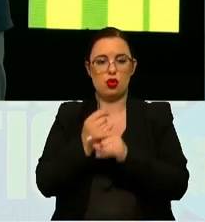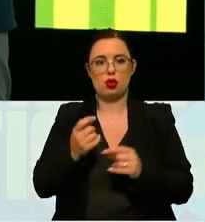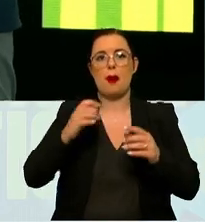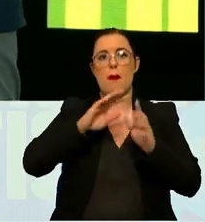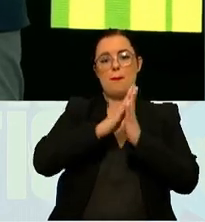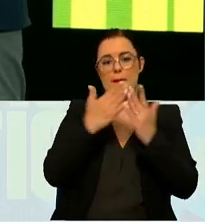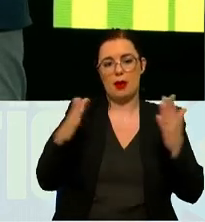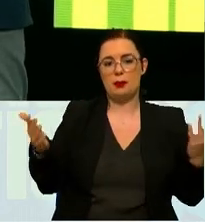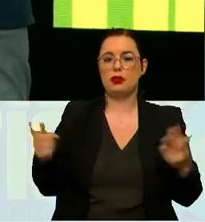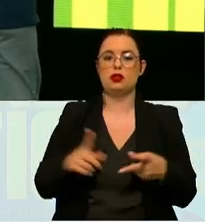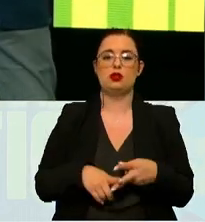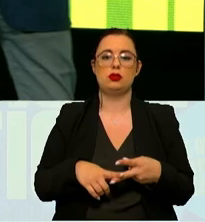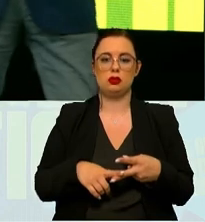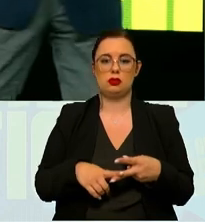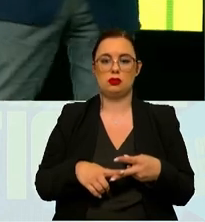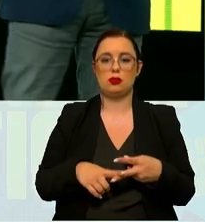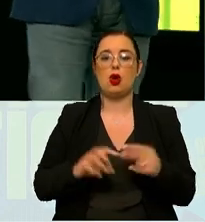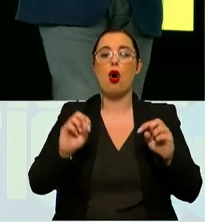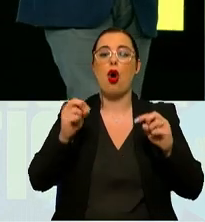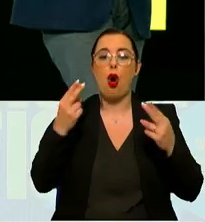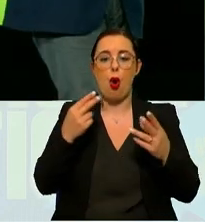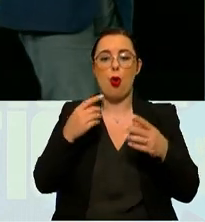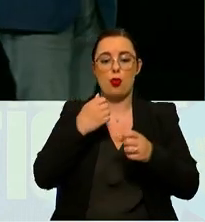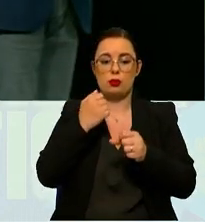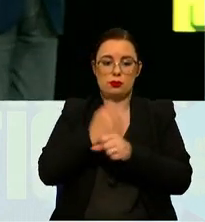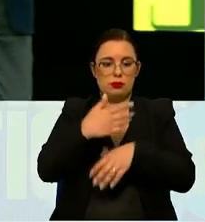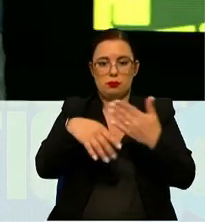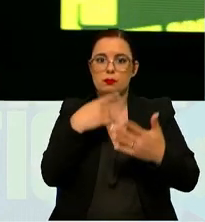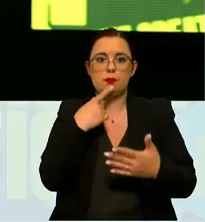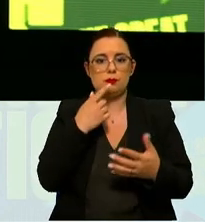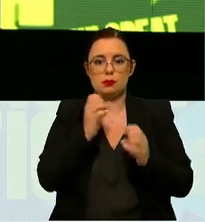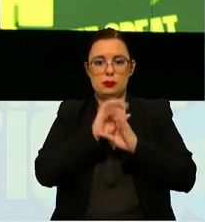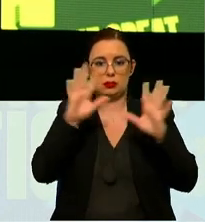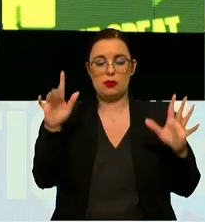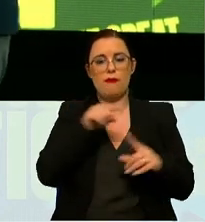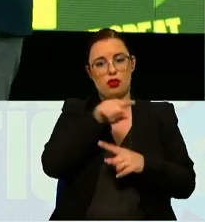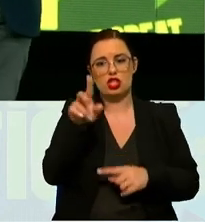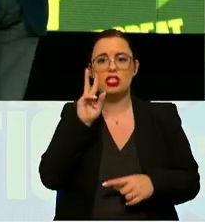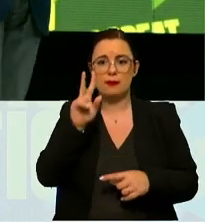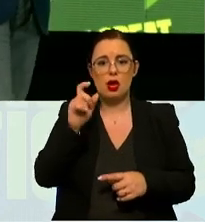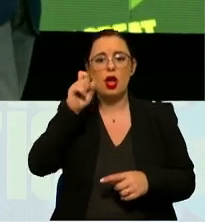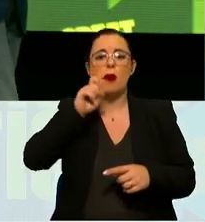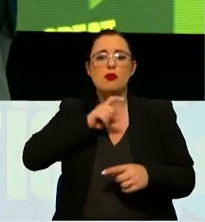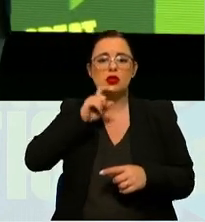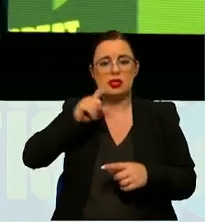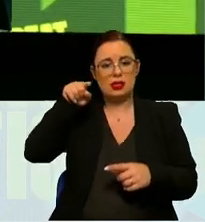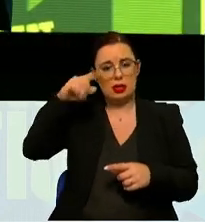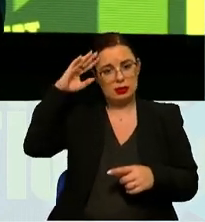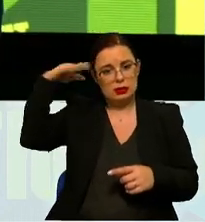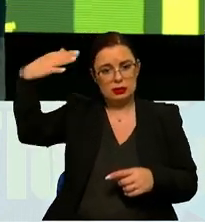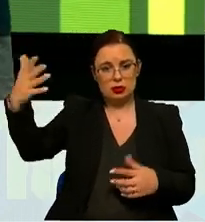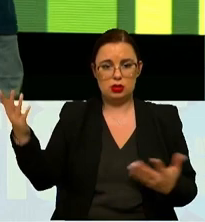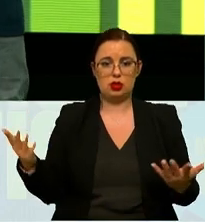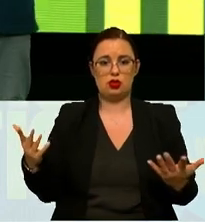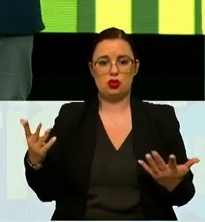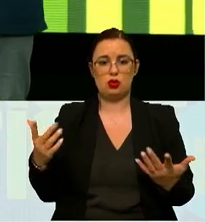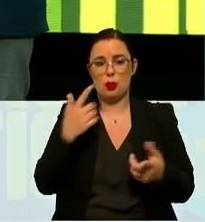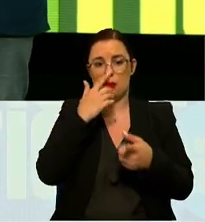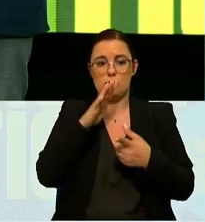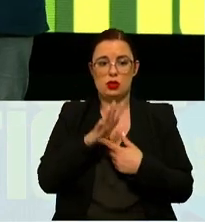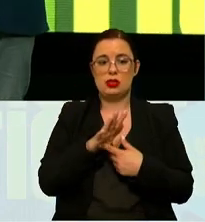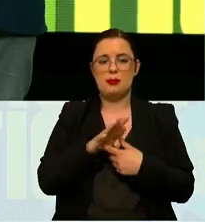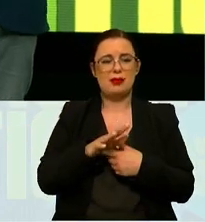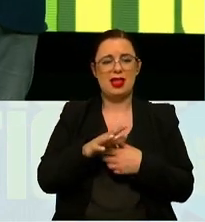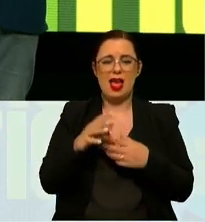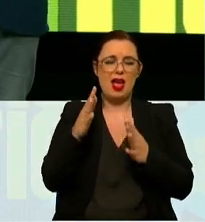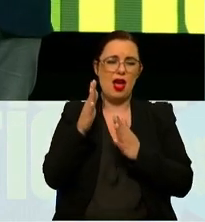or YouTube or our enterprise processes, we see the potential of these technologies to help us in solving the biggest